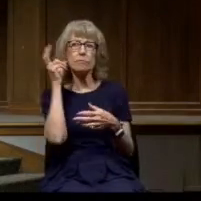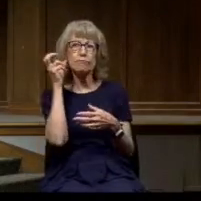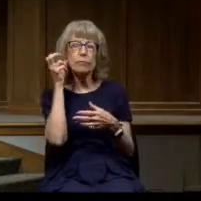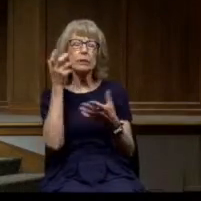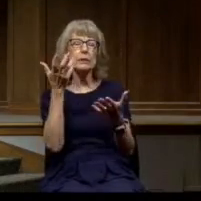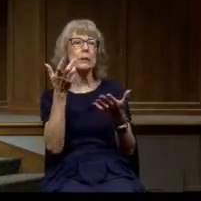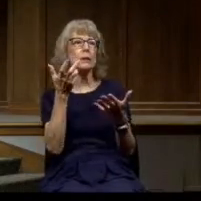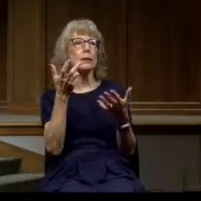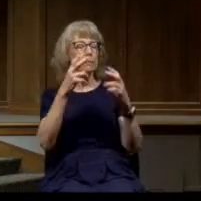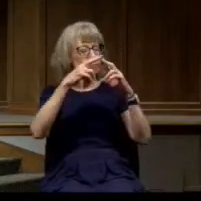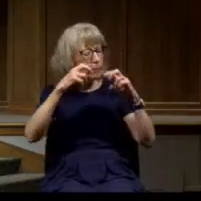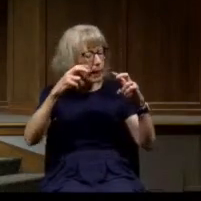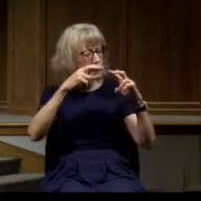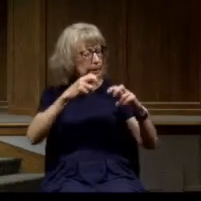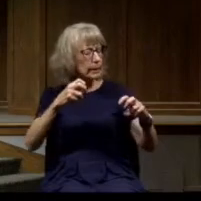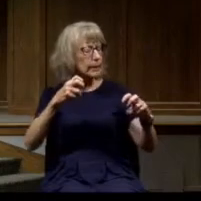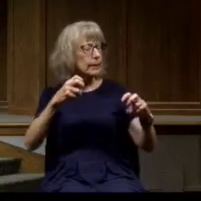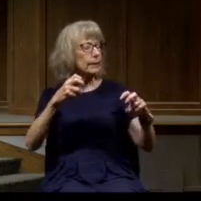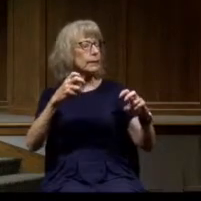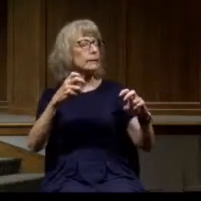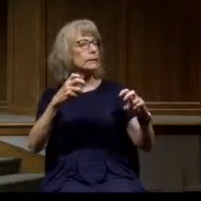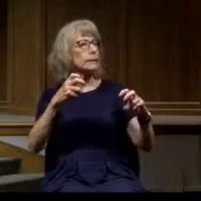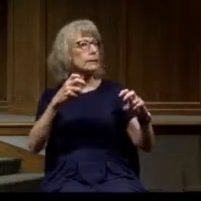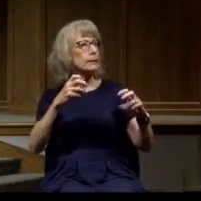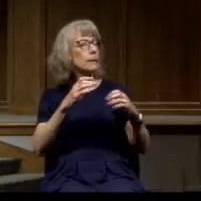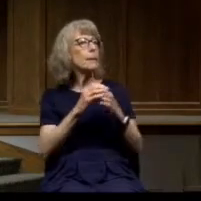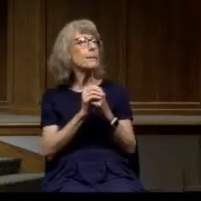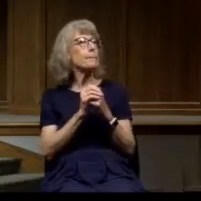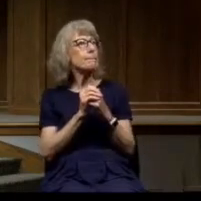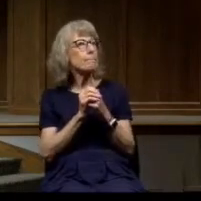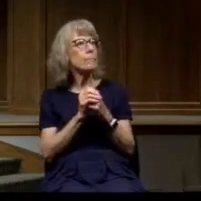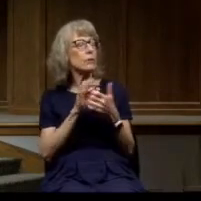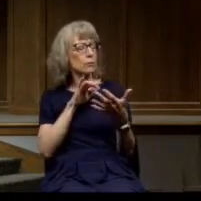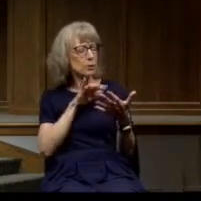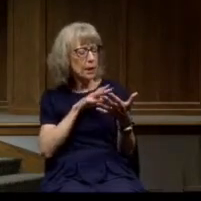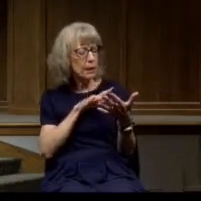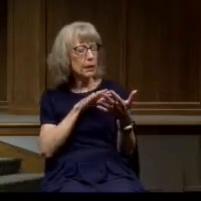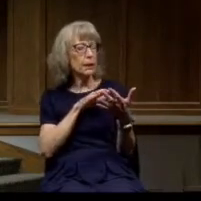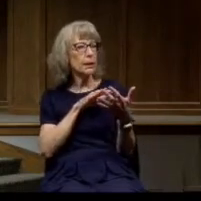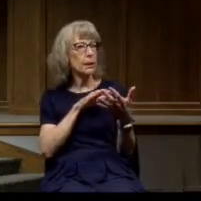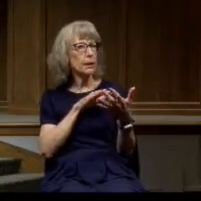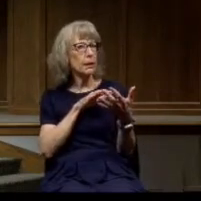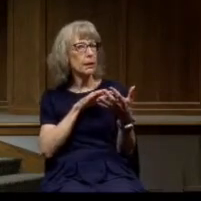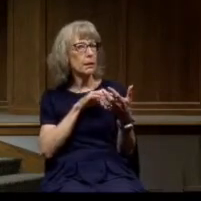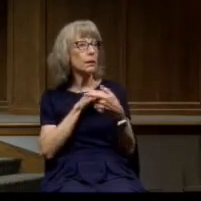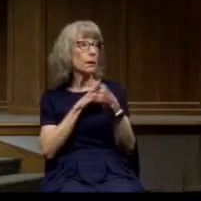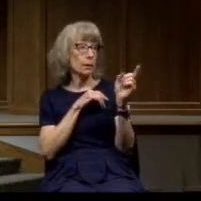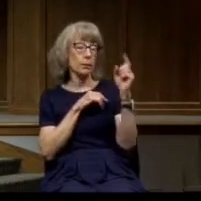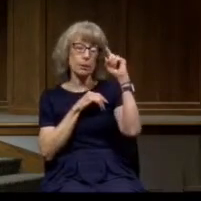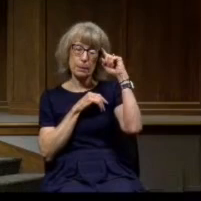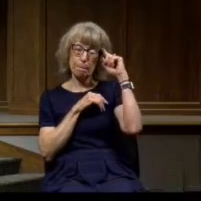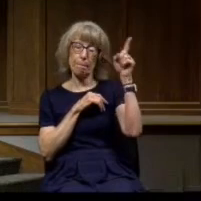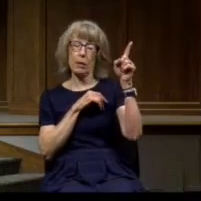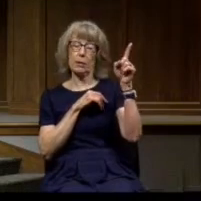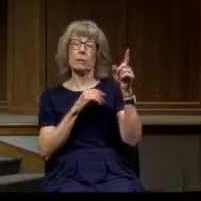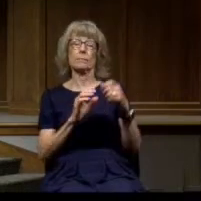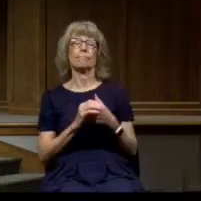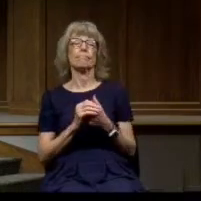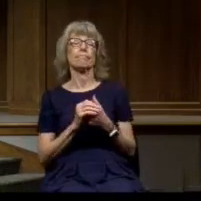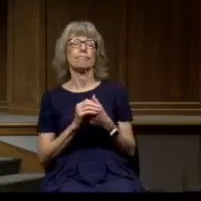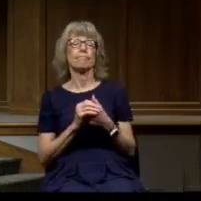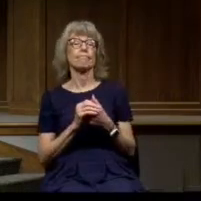able to synthesize deep thoughts of theology and philosophy and articulate them so well. I mean, it's truly amazing